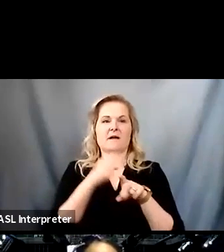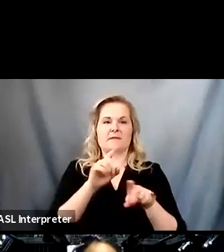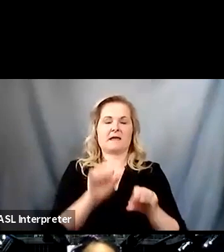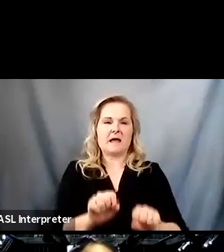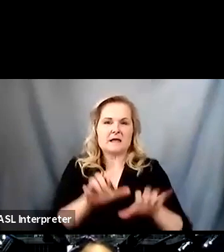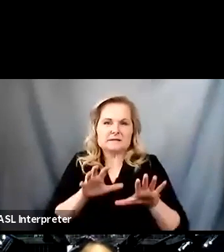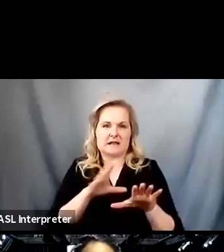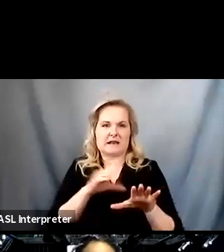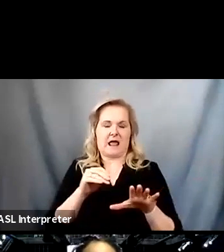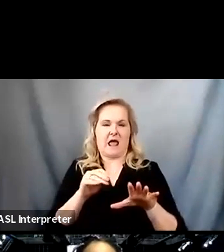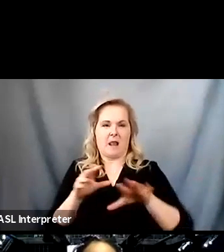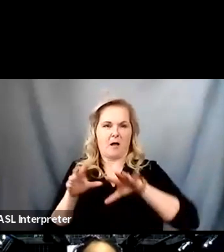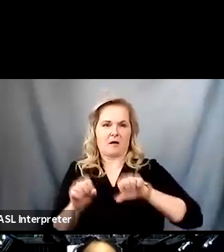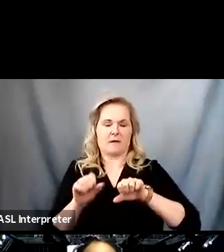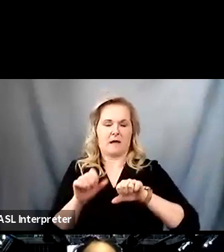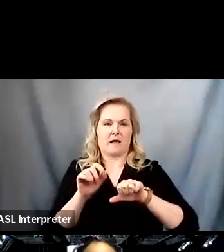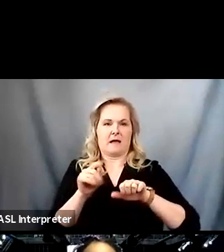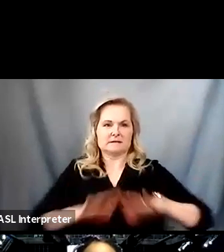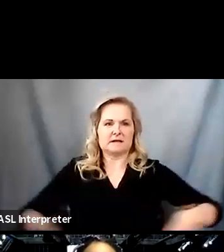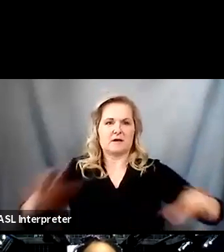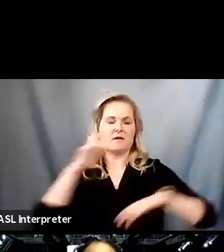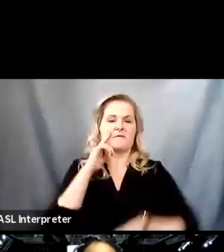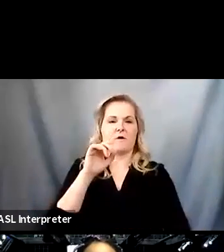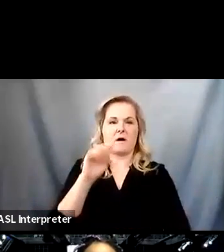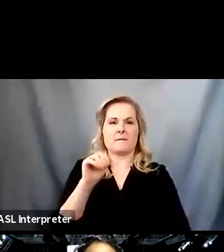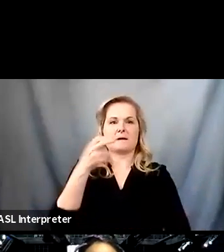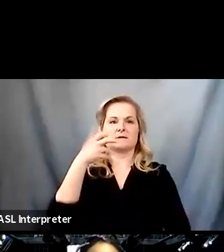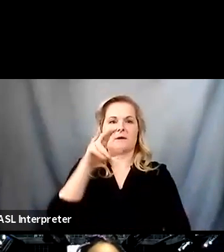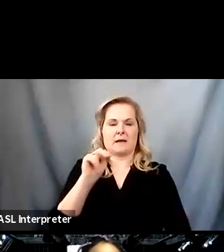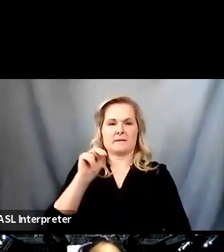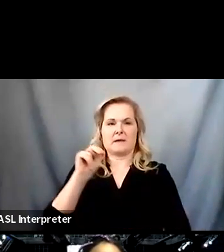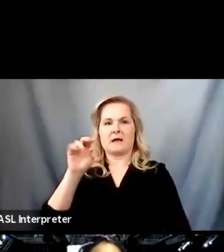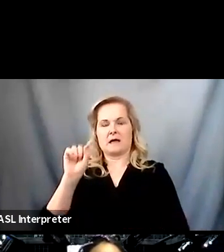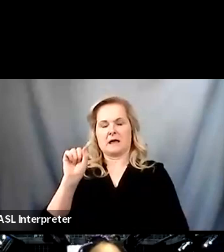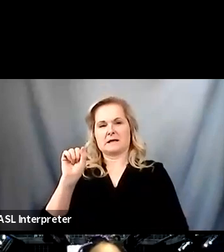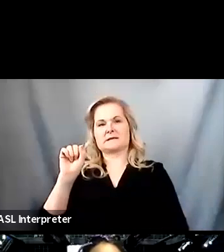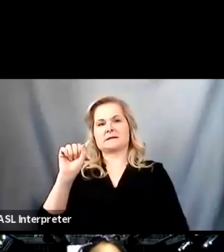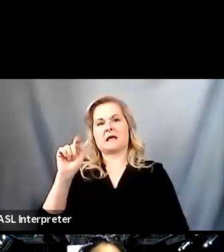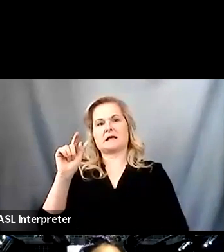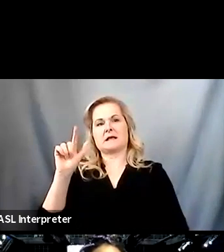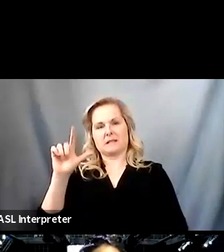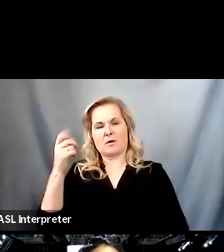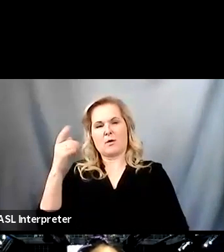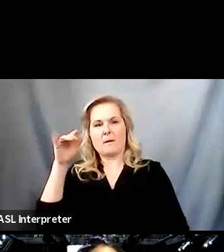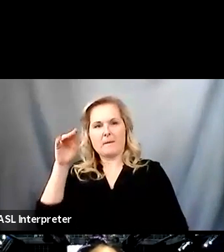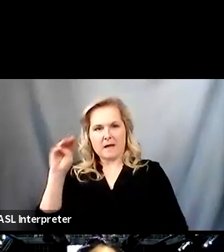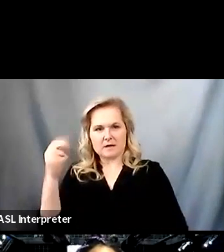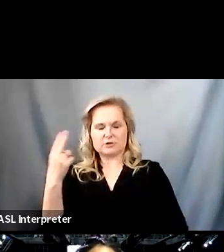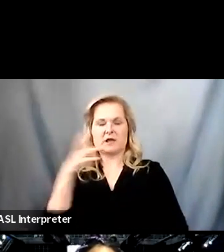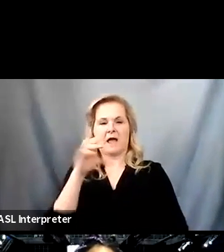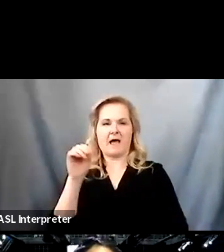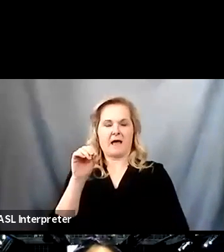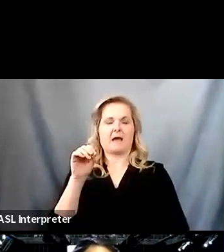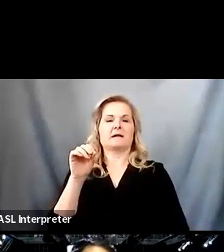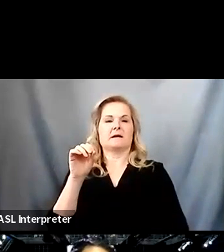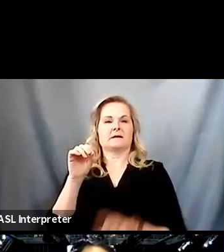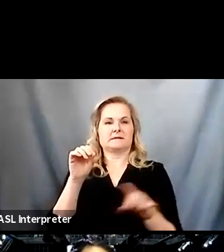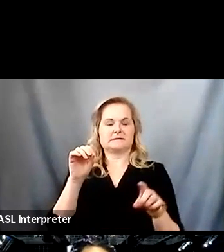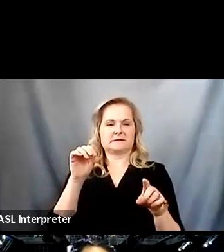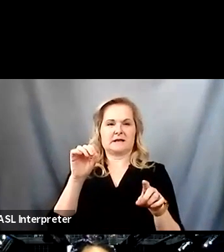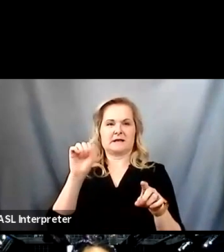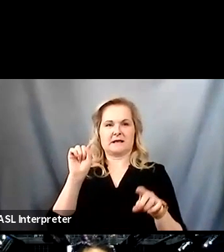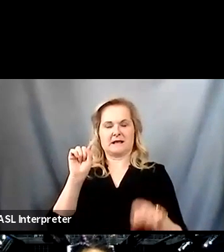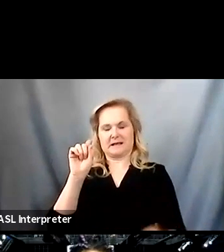and occupied territories of the Musqueam, Squamish, and Tsleil-Waututh peoples, colonially referred to as Vancouver, British Columbia.